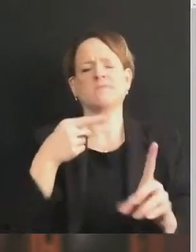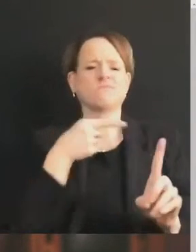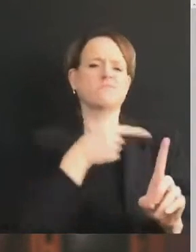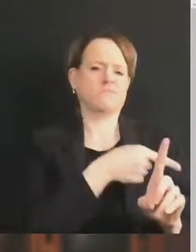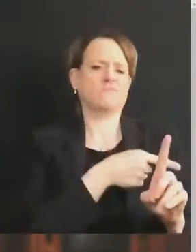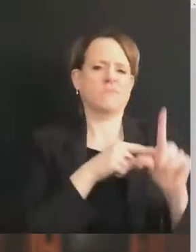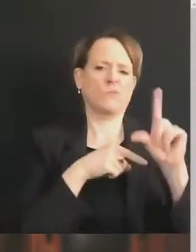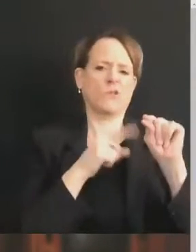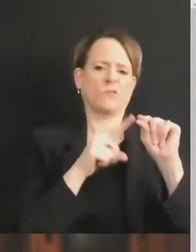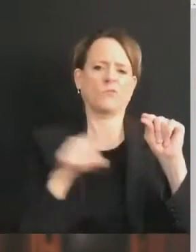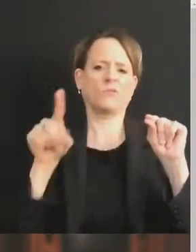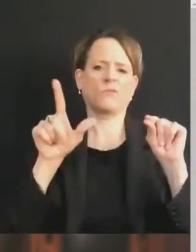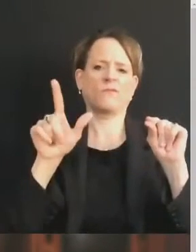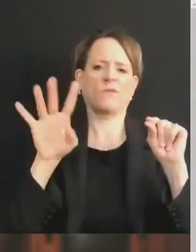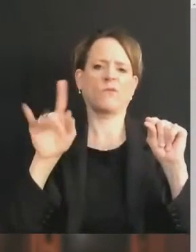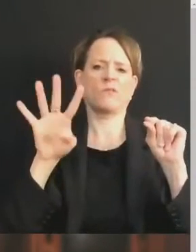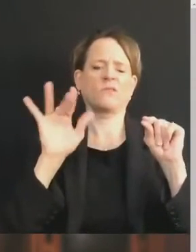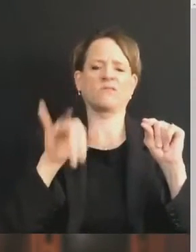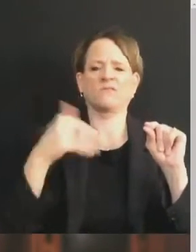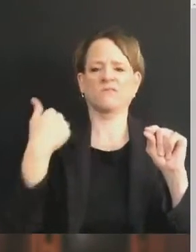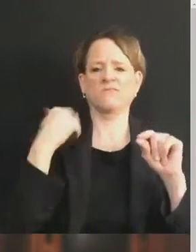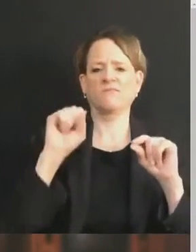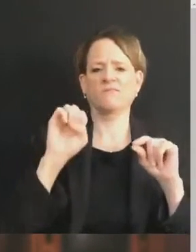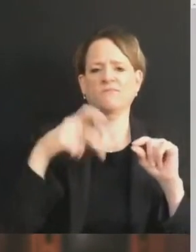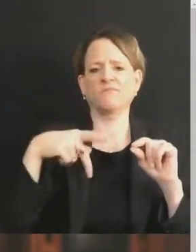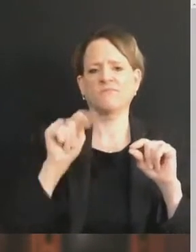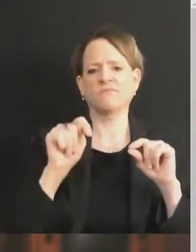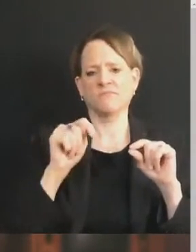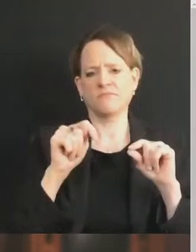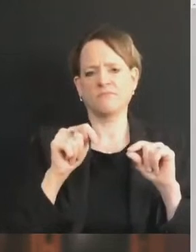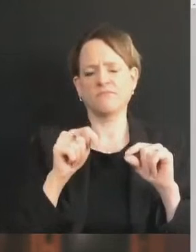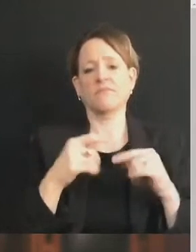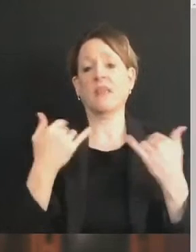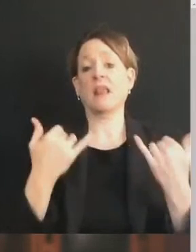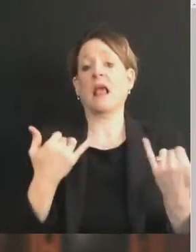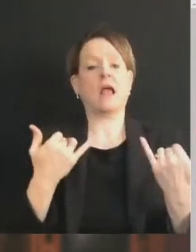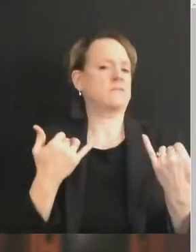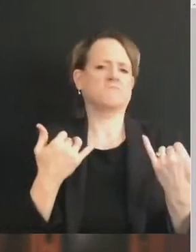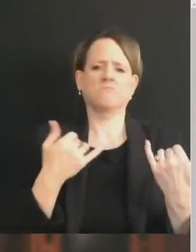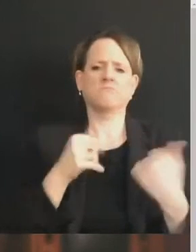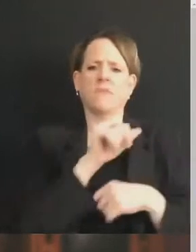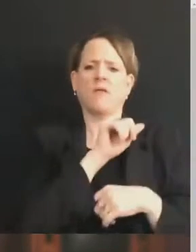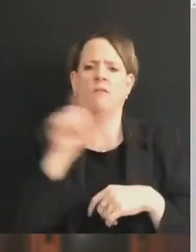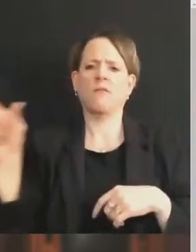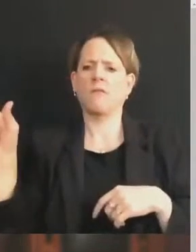greater numbers of positive cases in the next age group up. So I'm